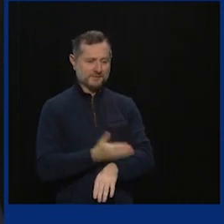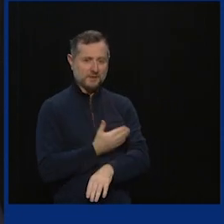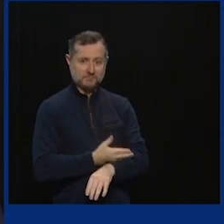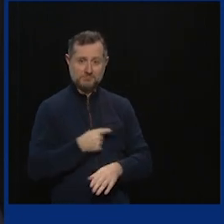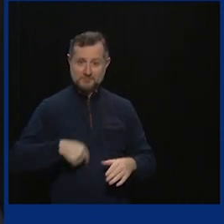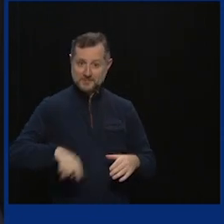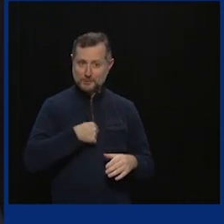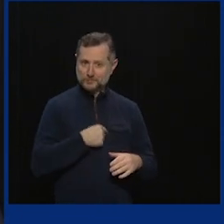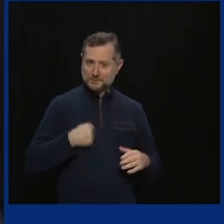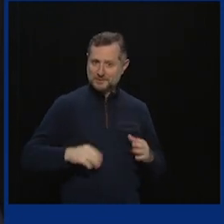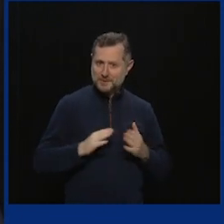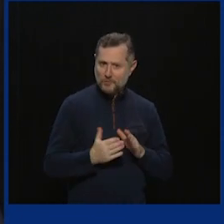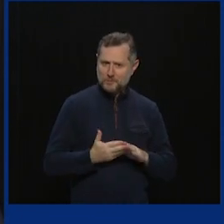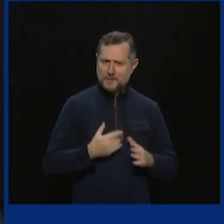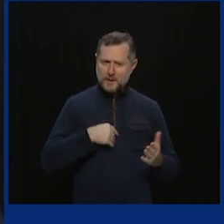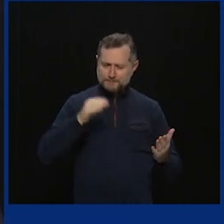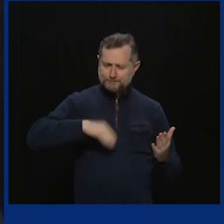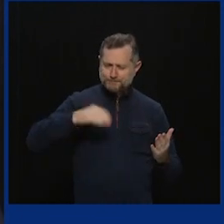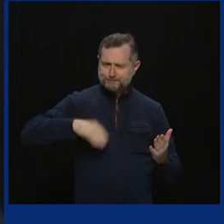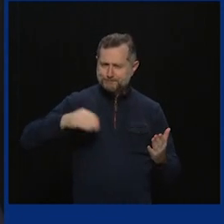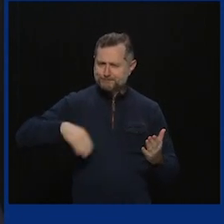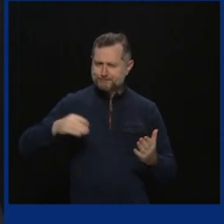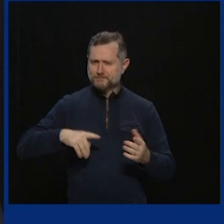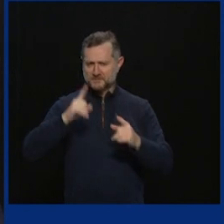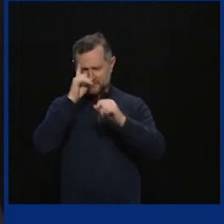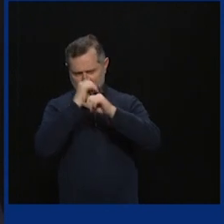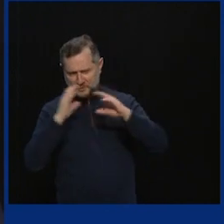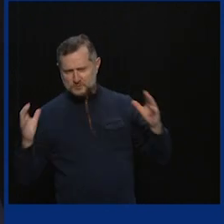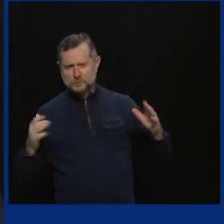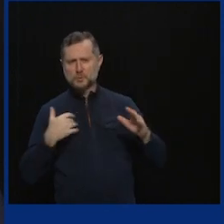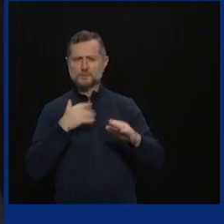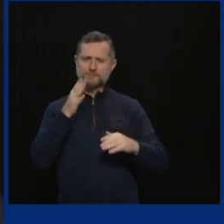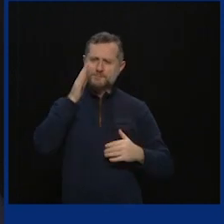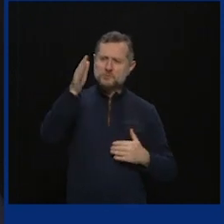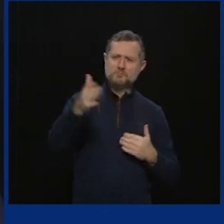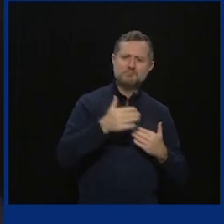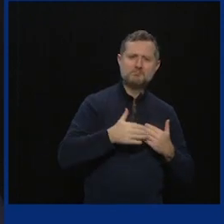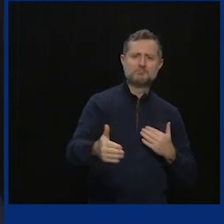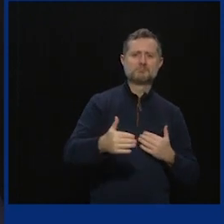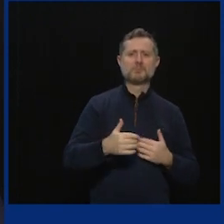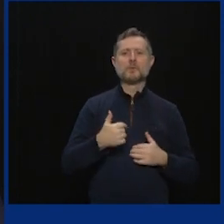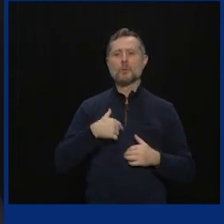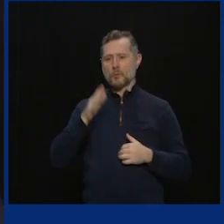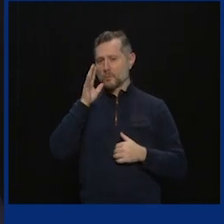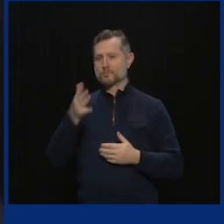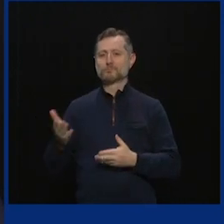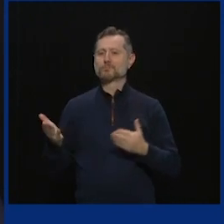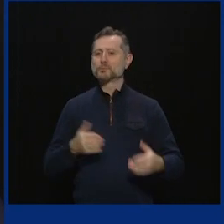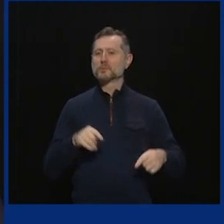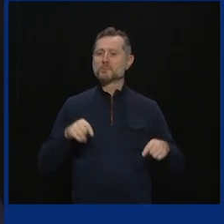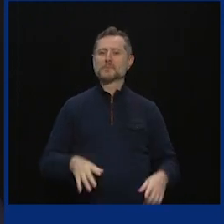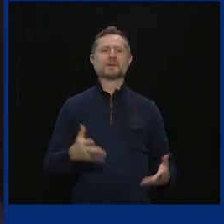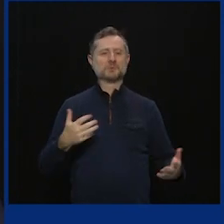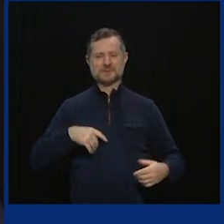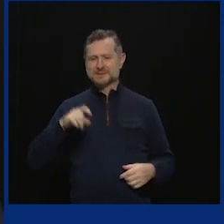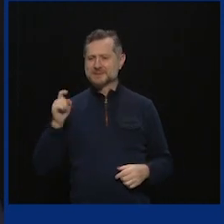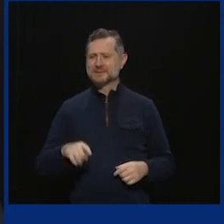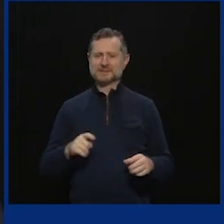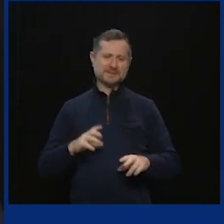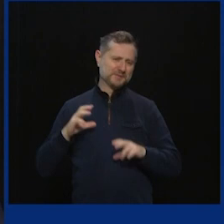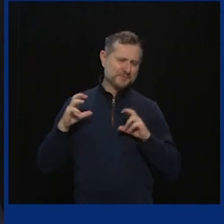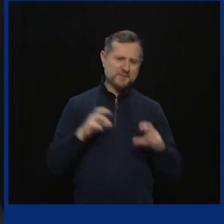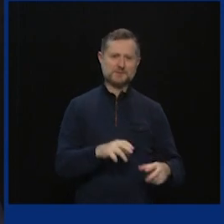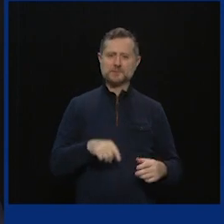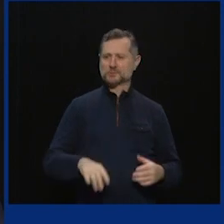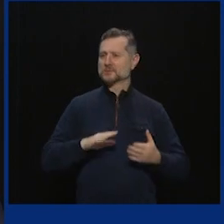a comprehensive and visionary proposal that will bring much-needed investment into Chinatown.